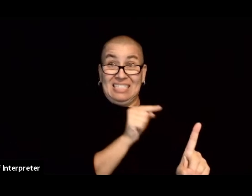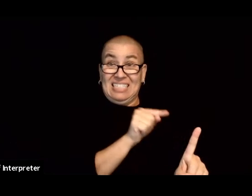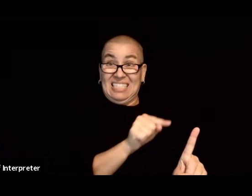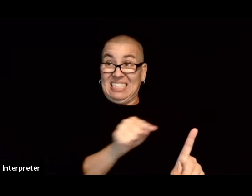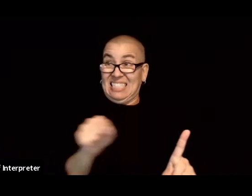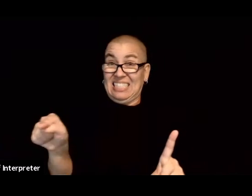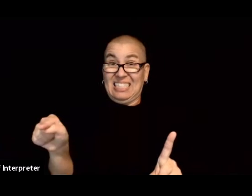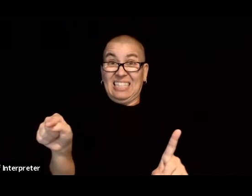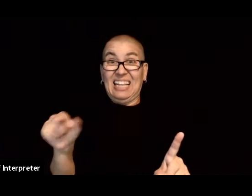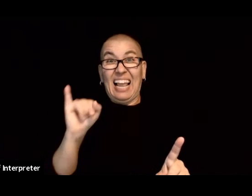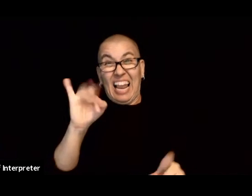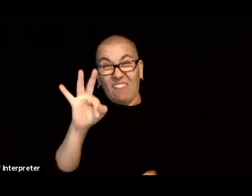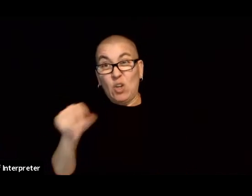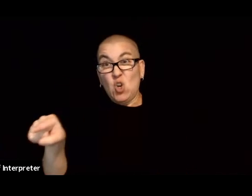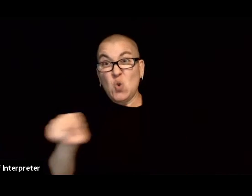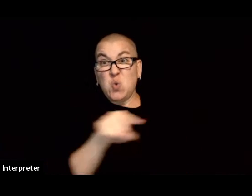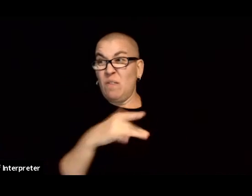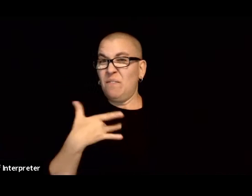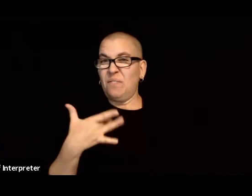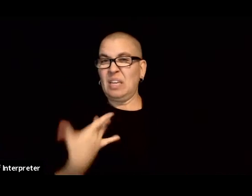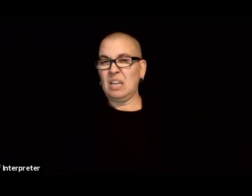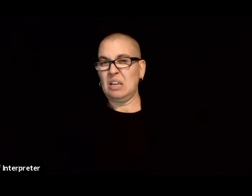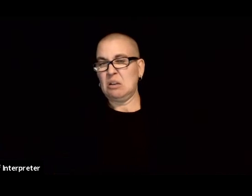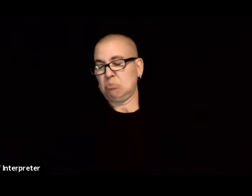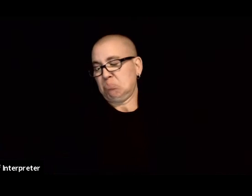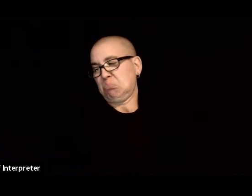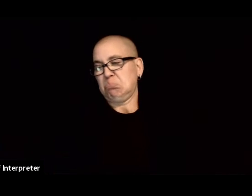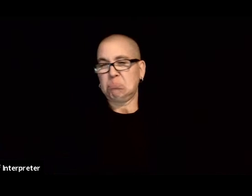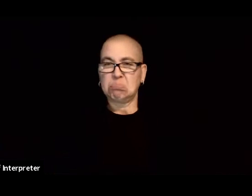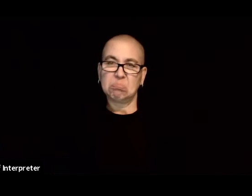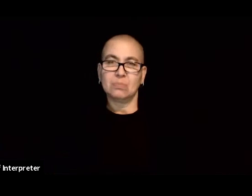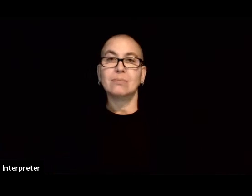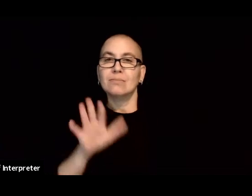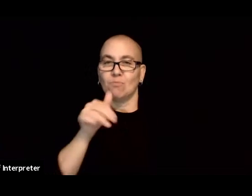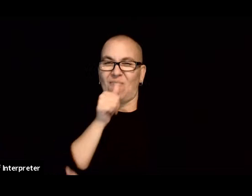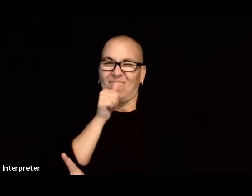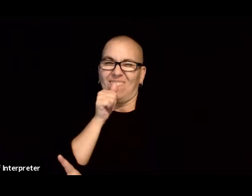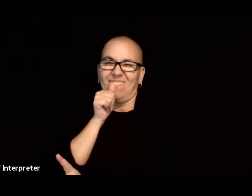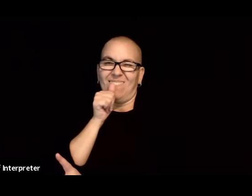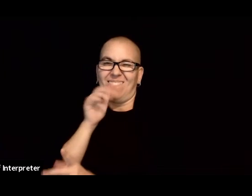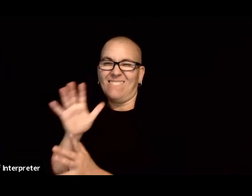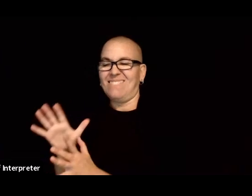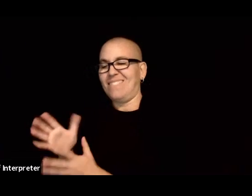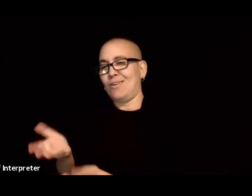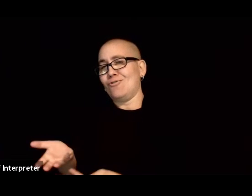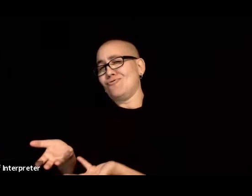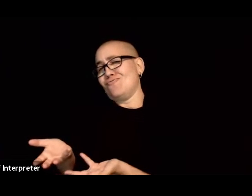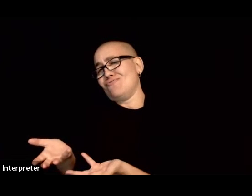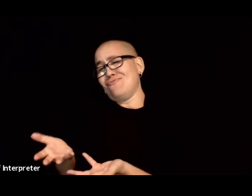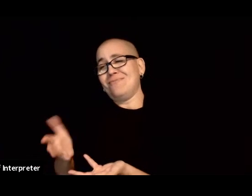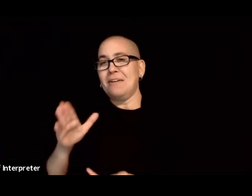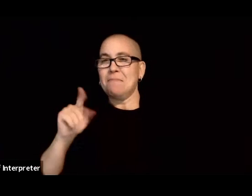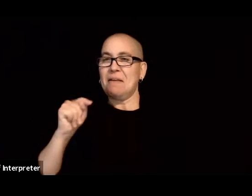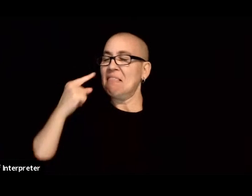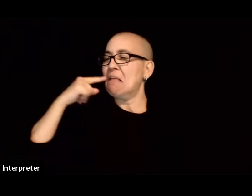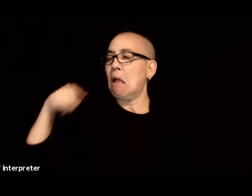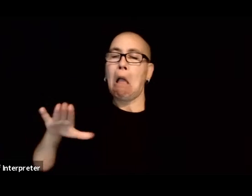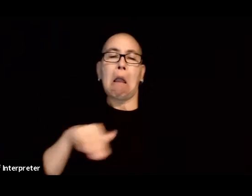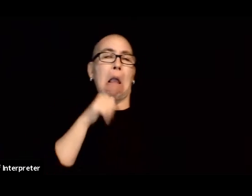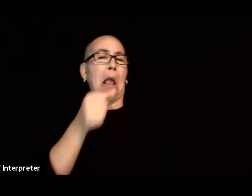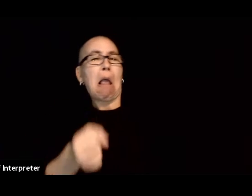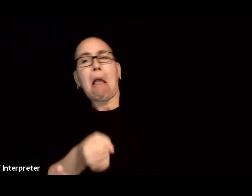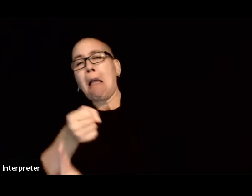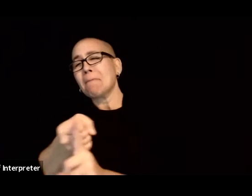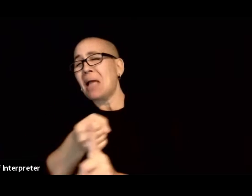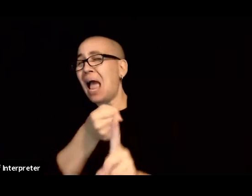settings, that we're not seeing as many problems in the public settings. It's just it's the parties, it's